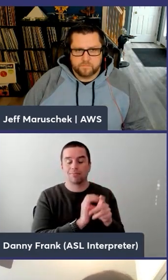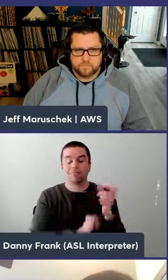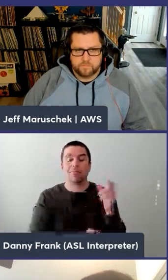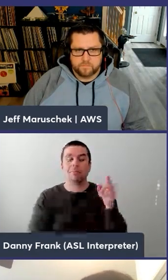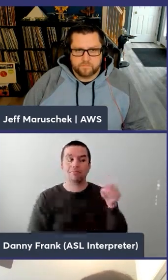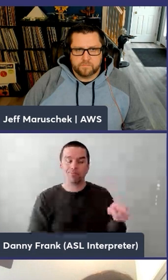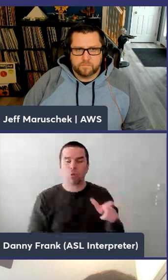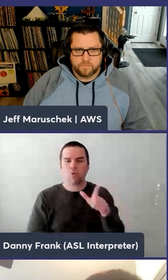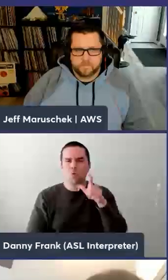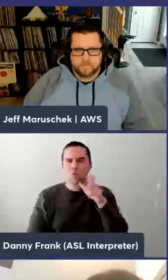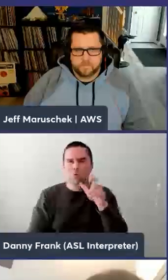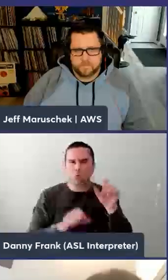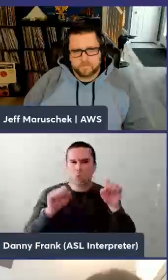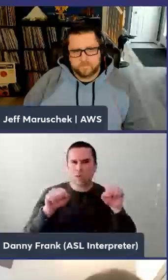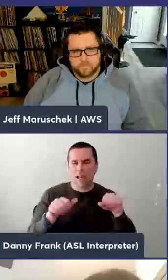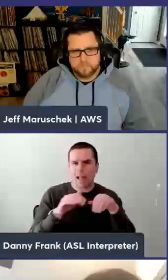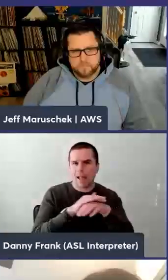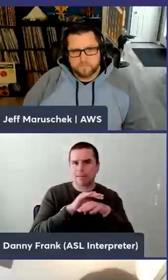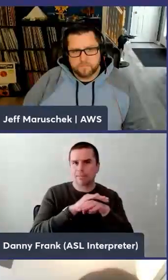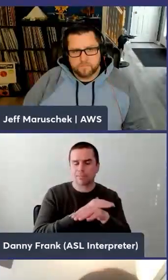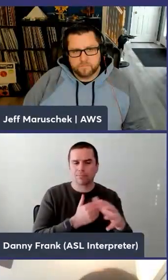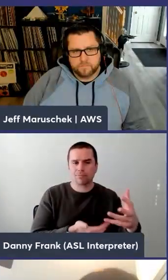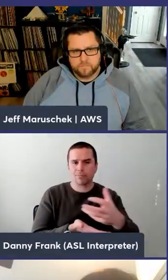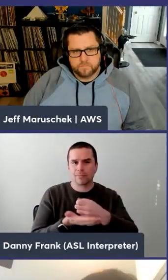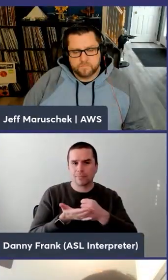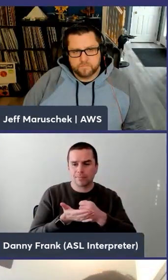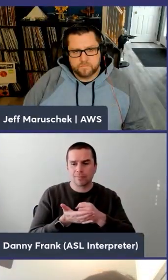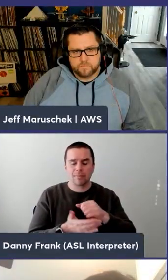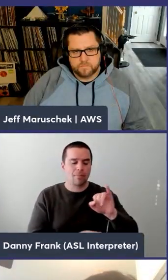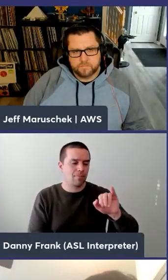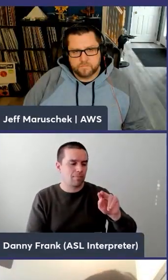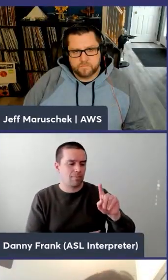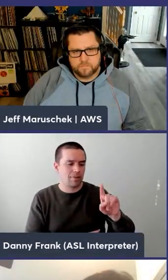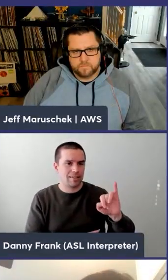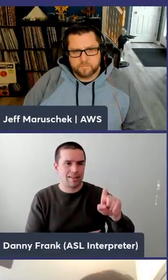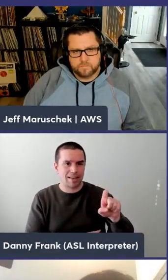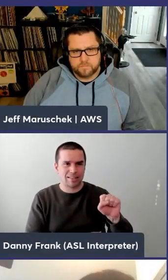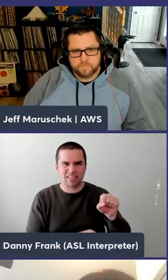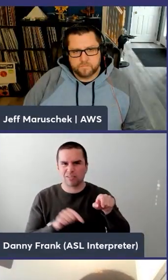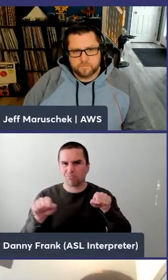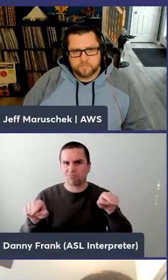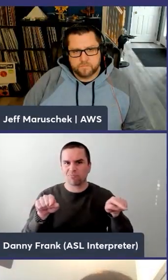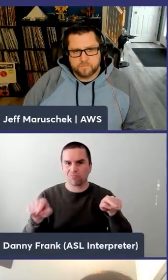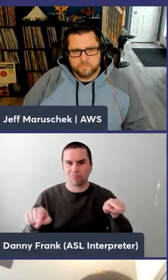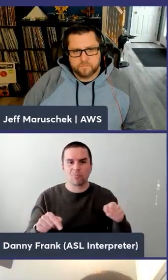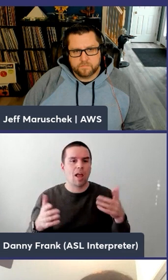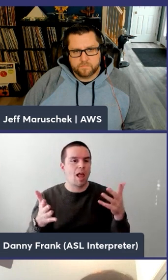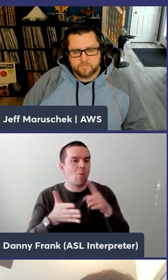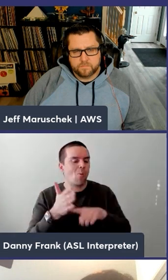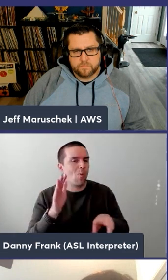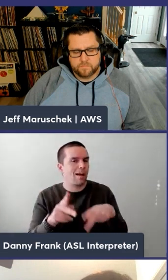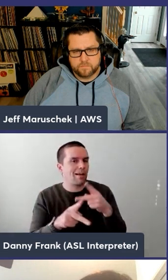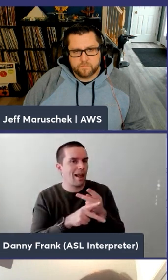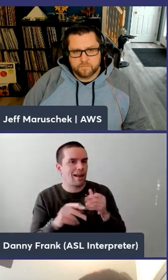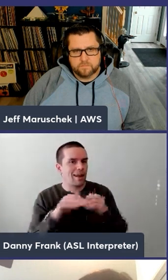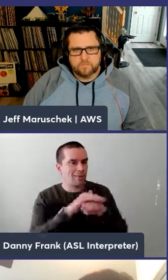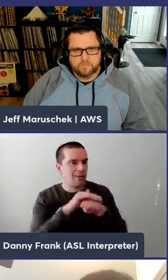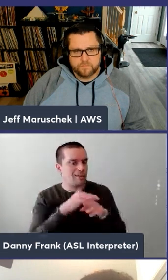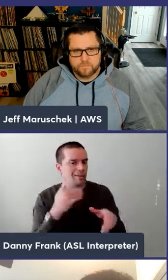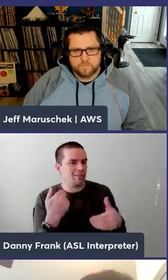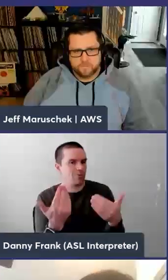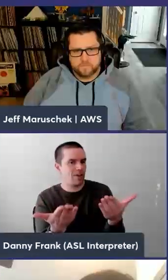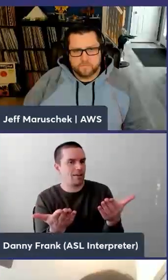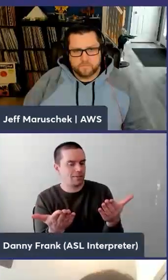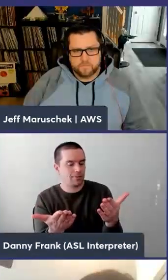can access your collections or your indexes, and what access are you going to provide them, right? So you select